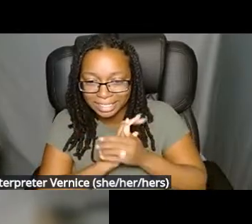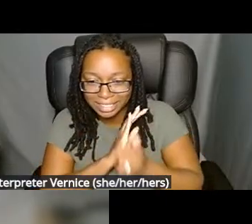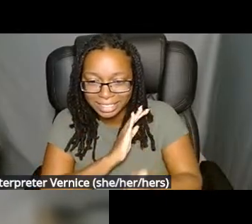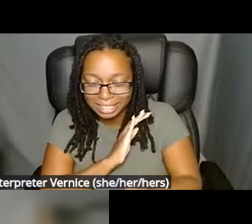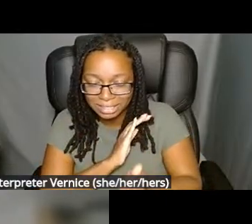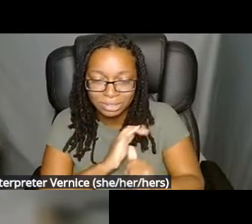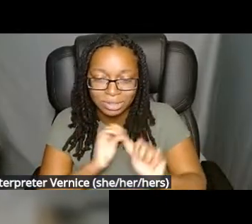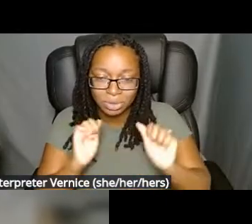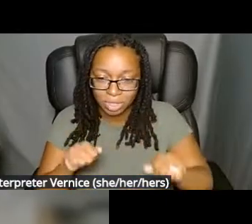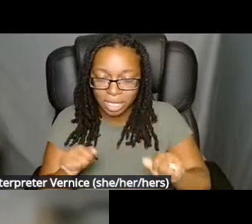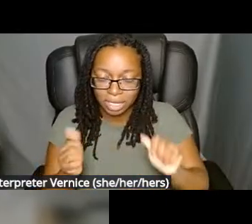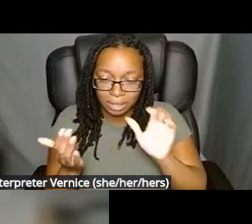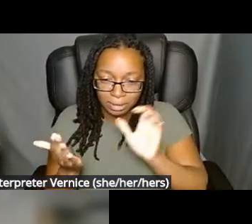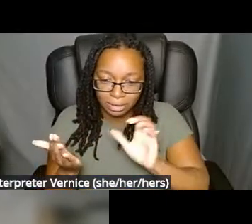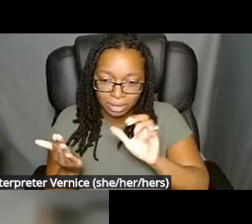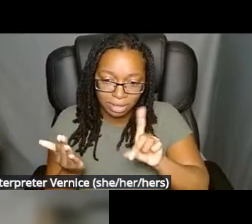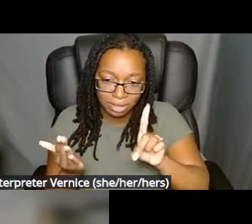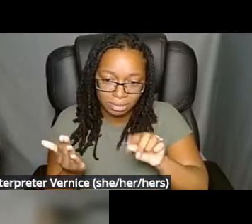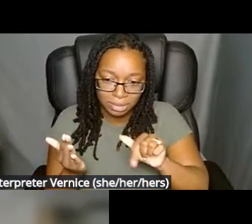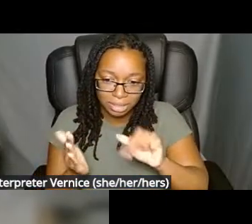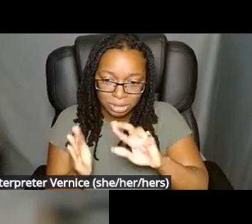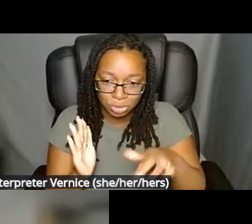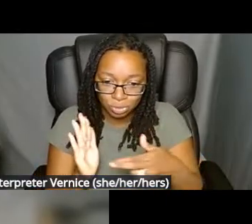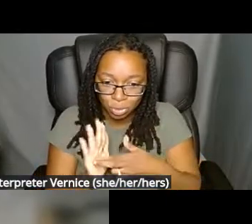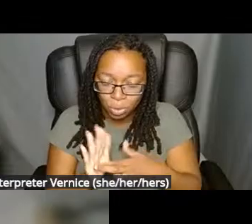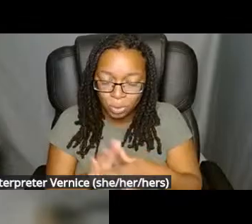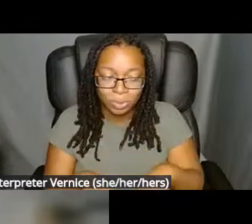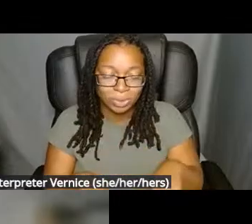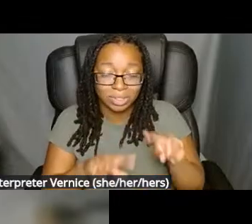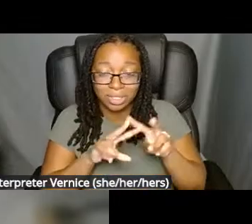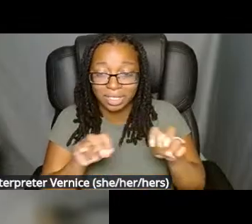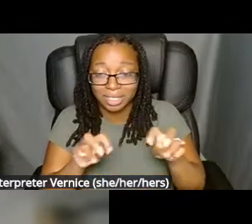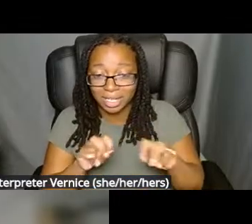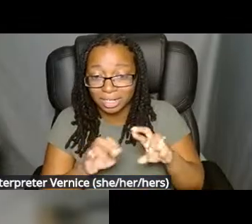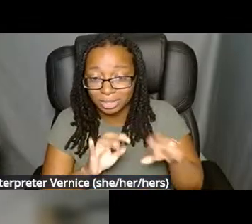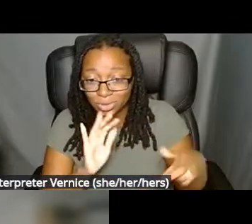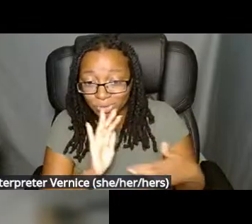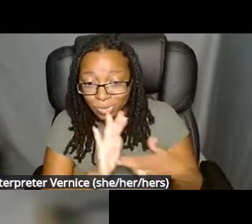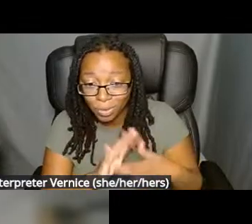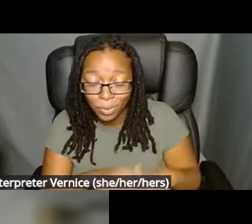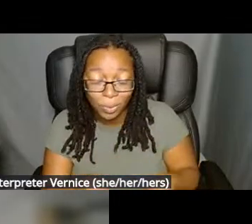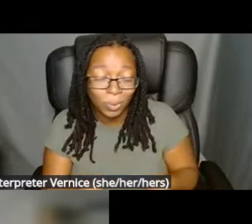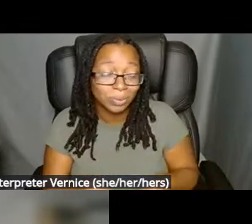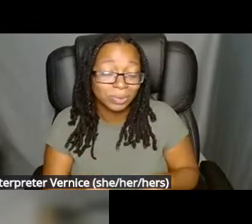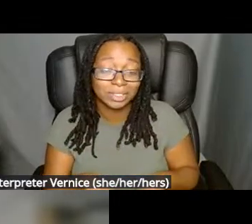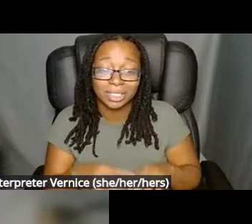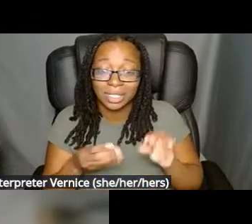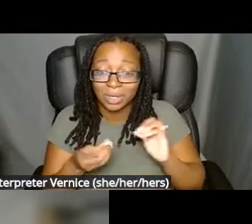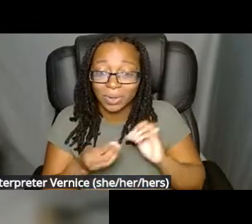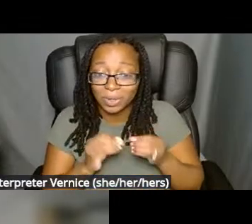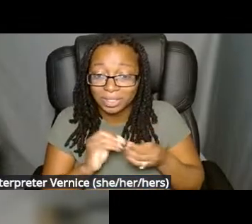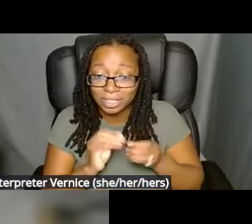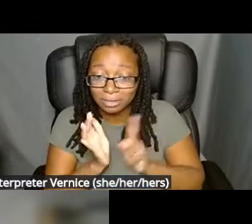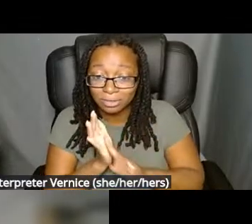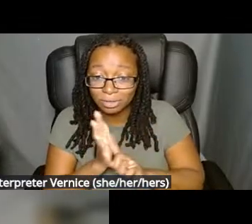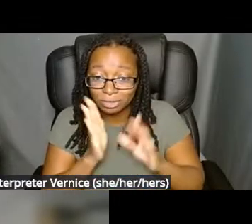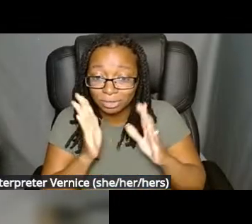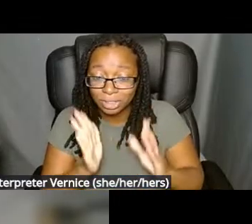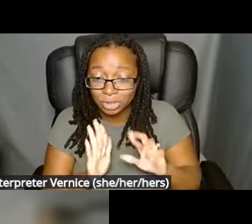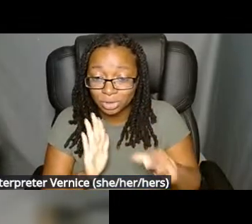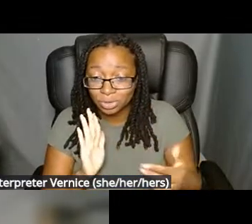roles, analysis roles, quantitative researcher roles. So there are a lot of different things you